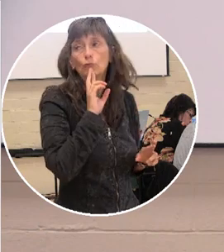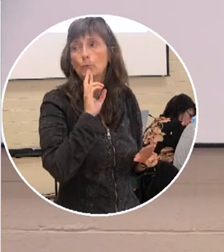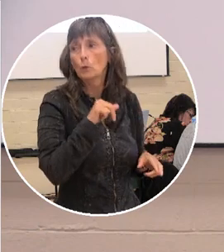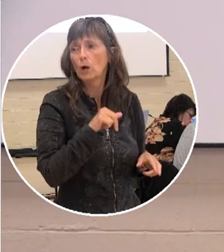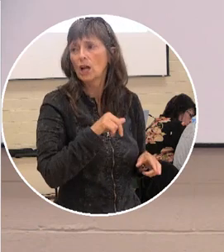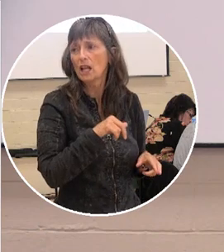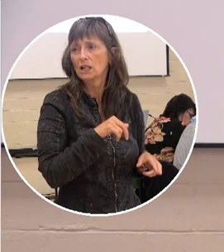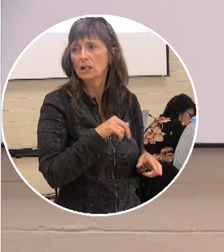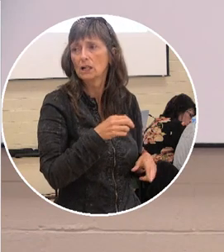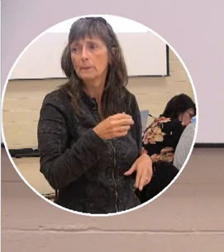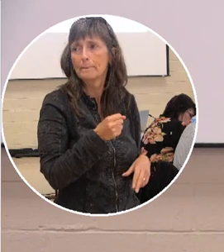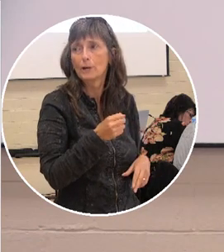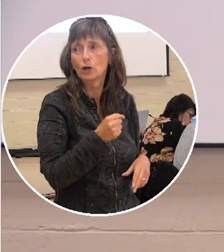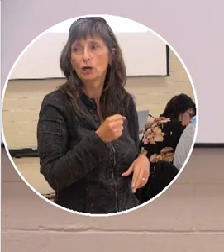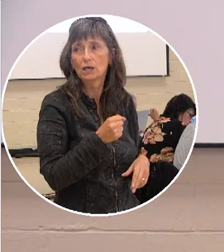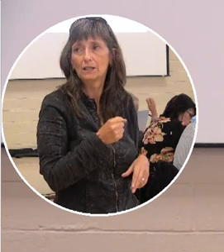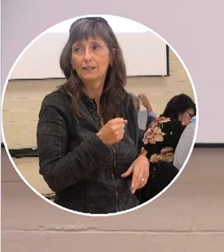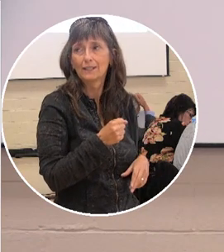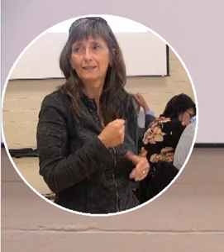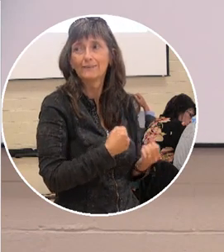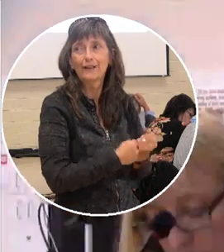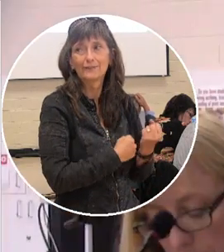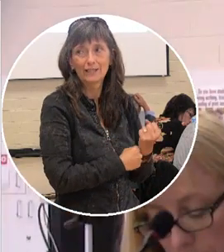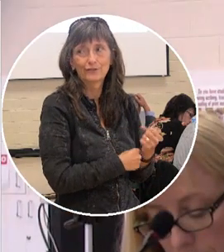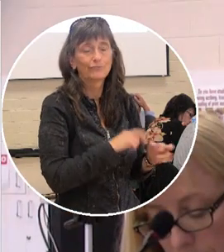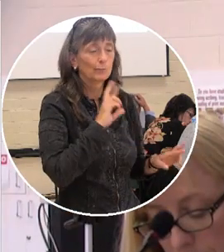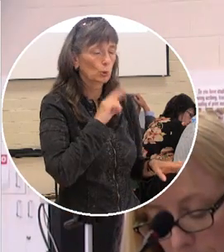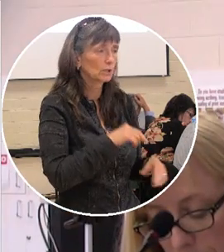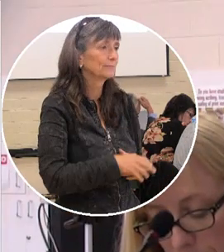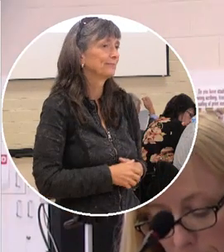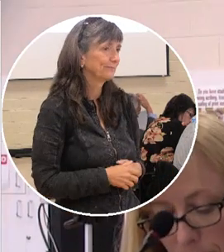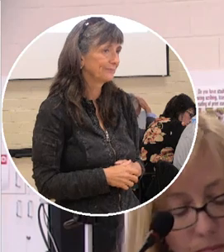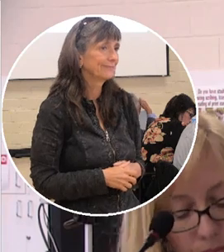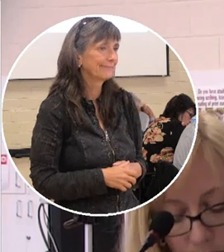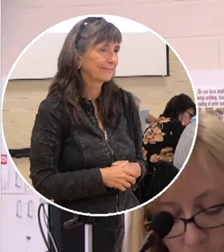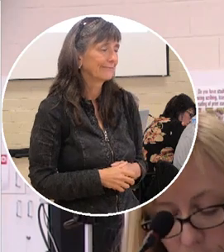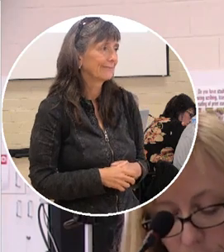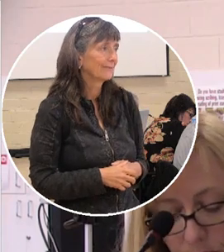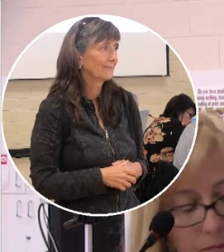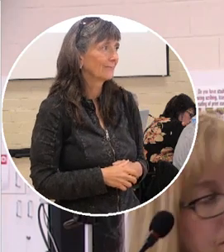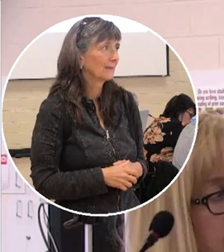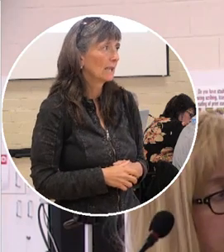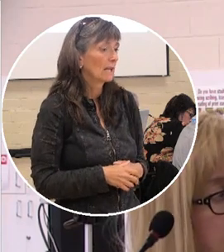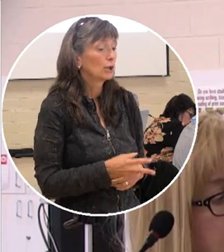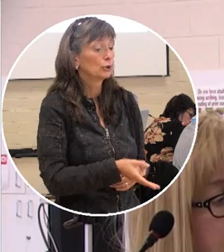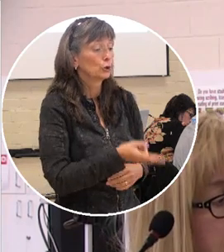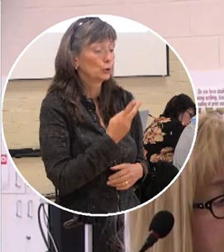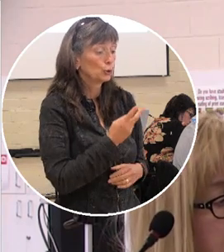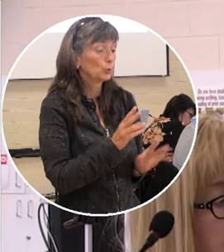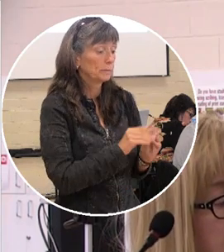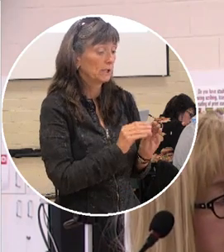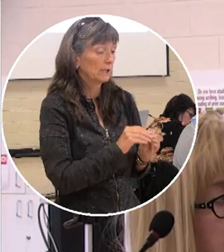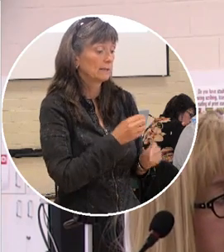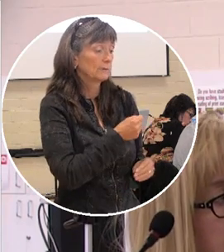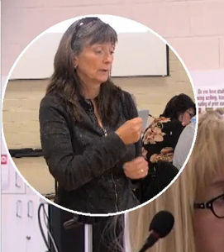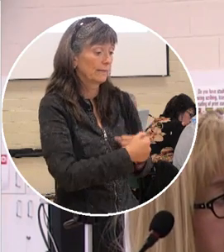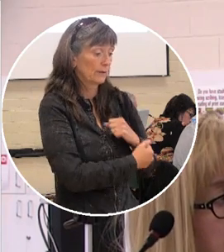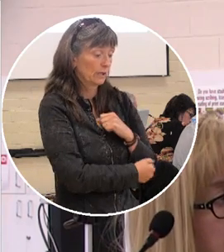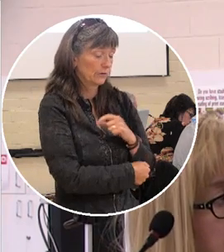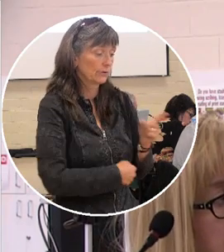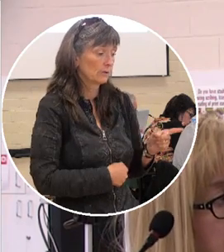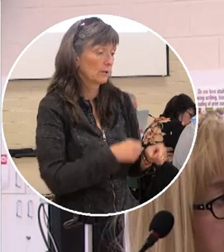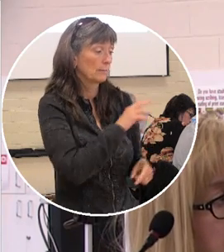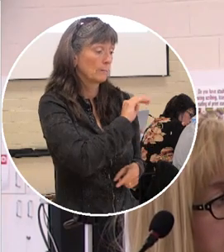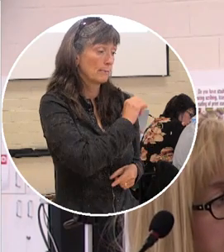Thank you, Mr. Chair. This year, I attended two meetings of the School Milk Foundation, one on